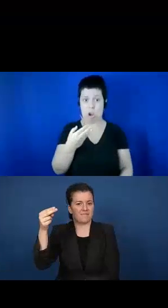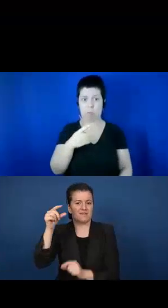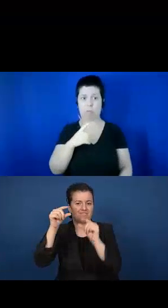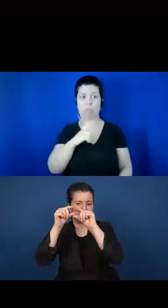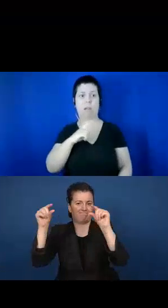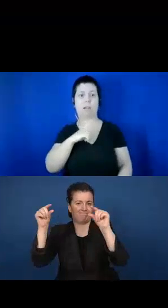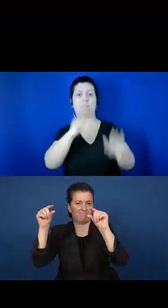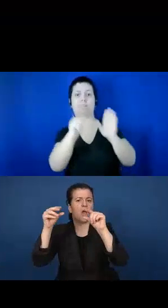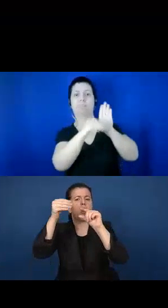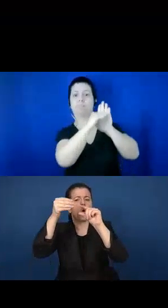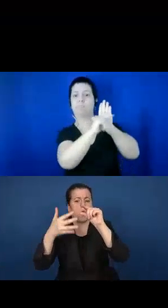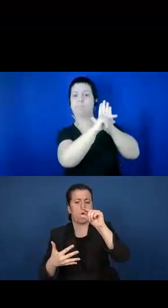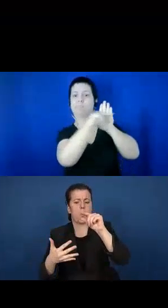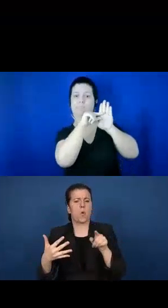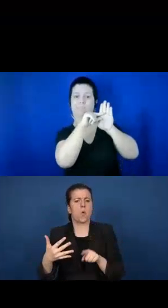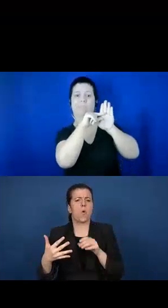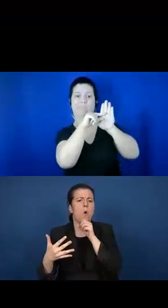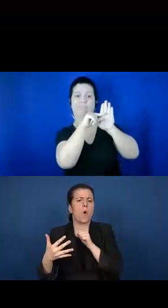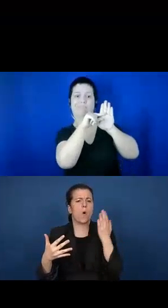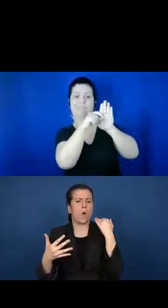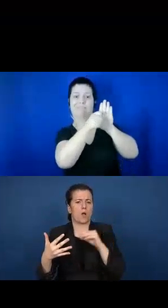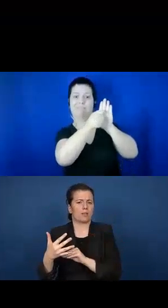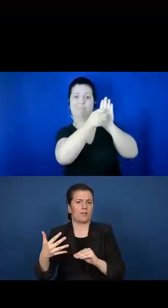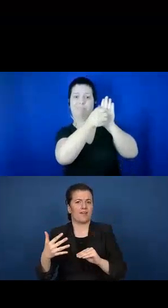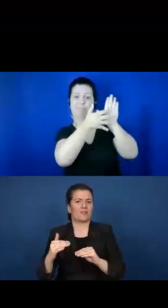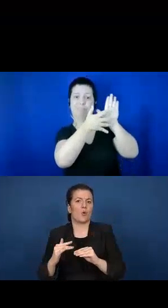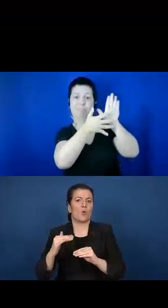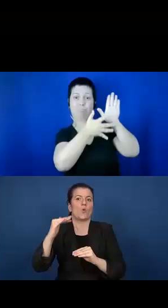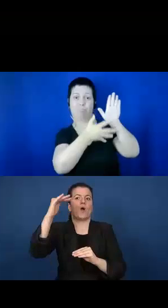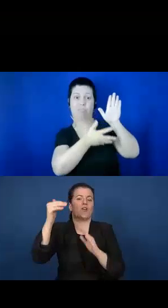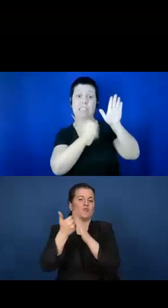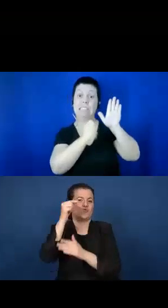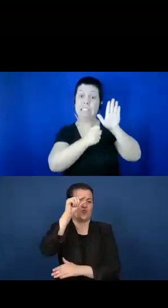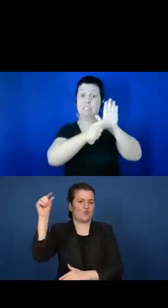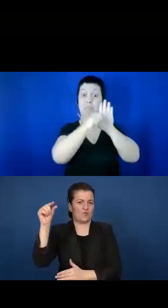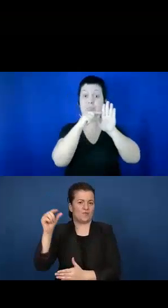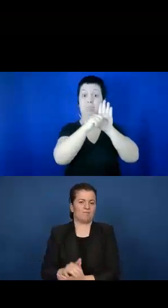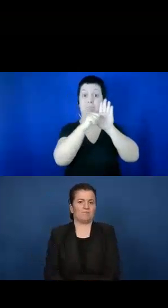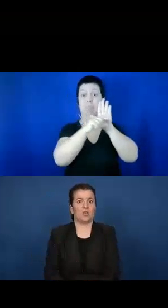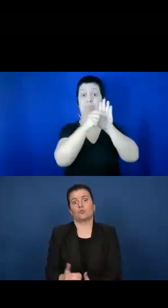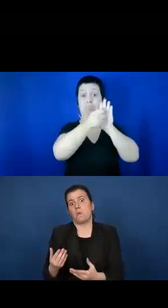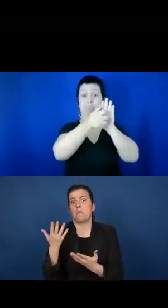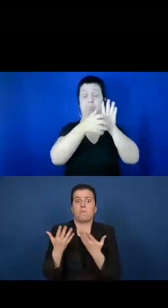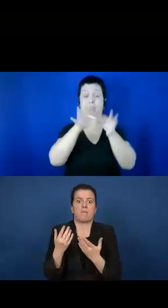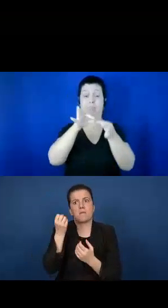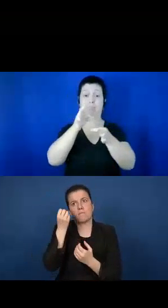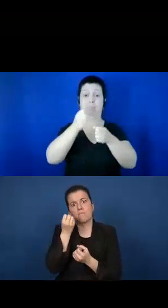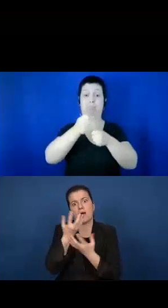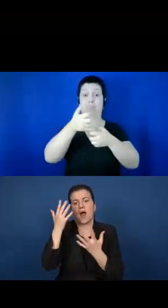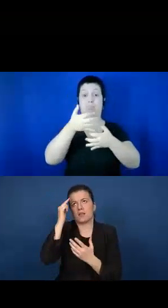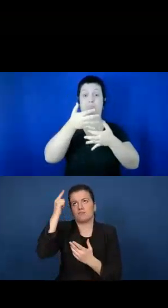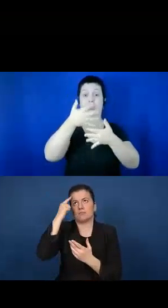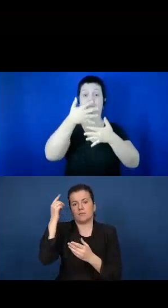haptograms. But as the list starts getting longer and longer, as we create more and more